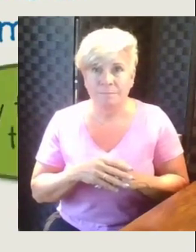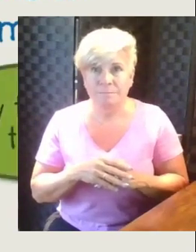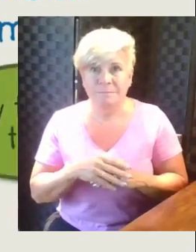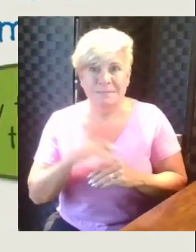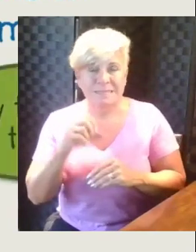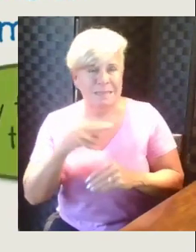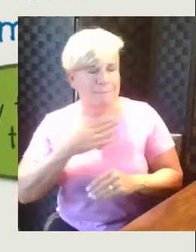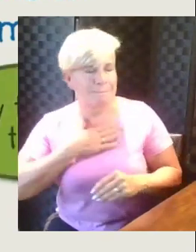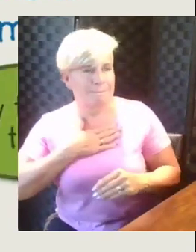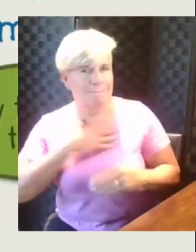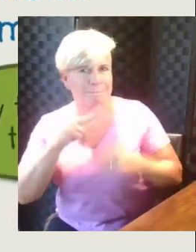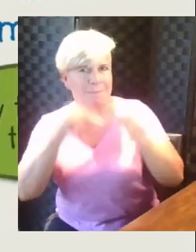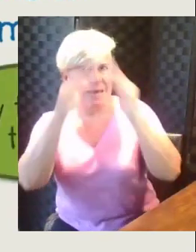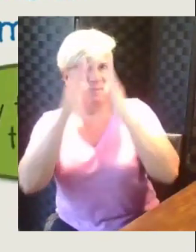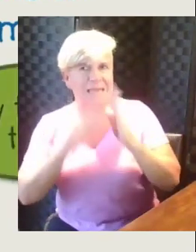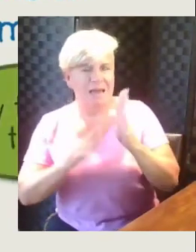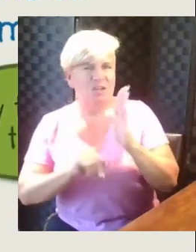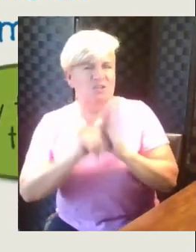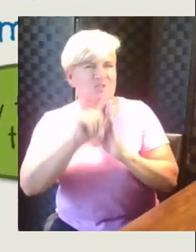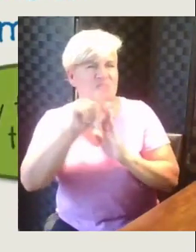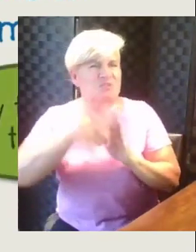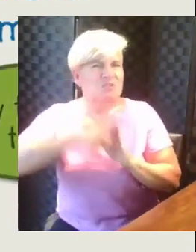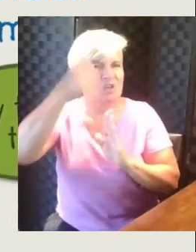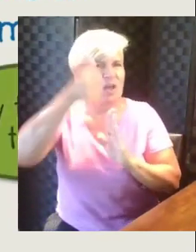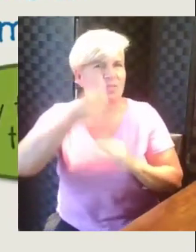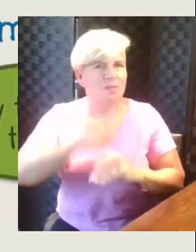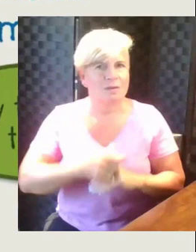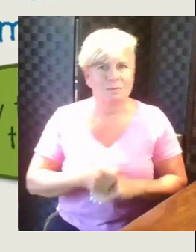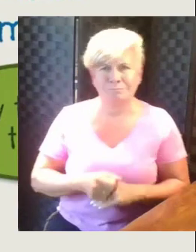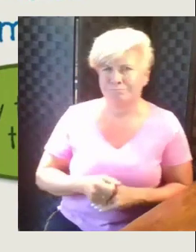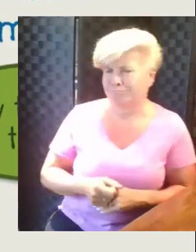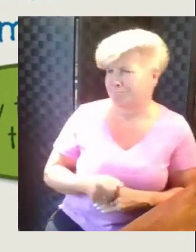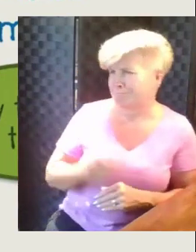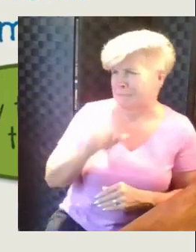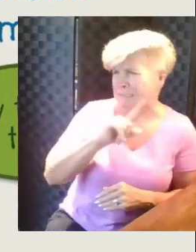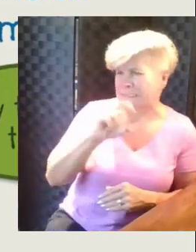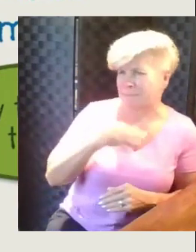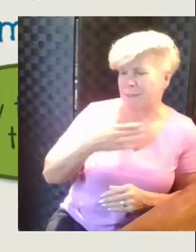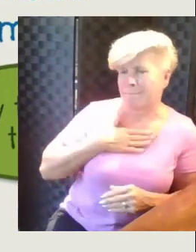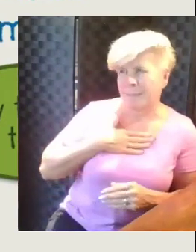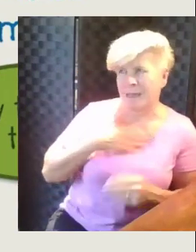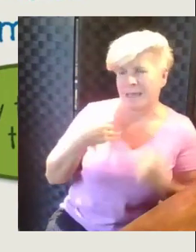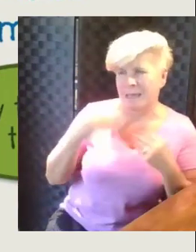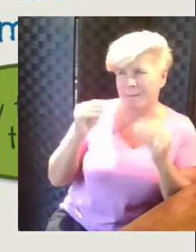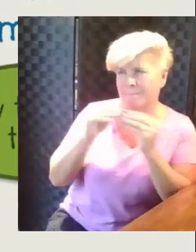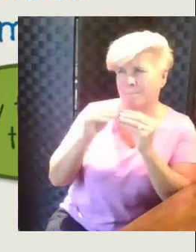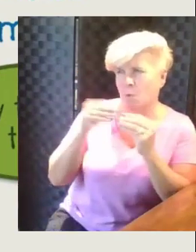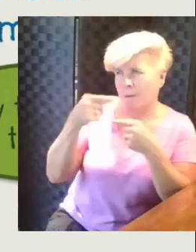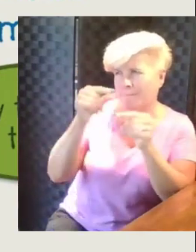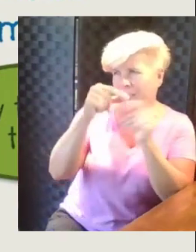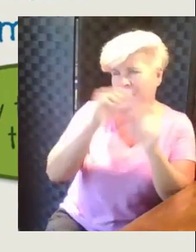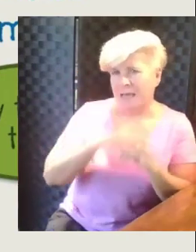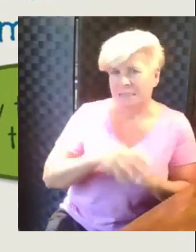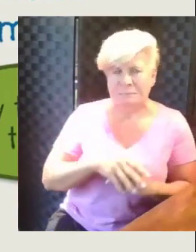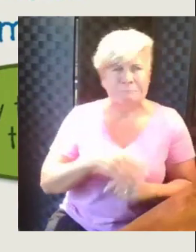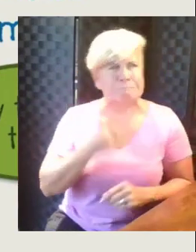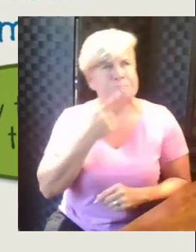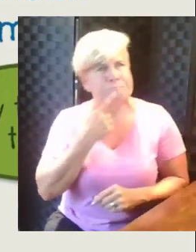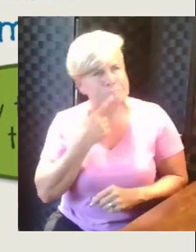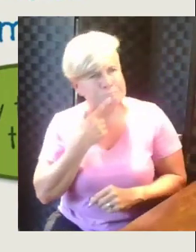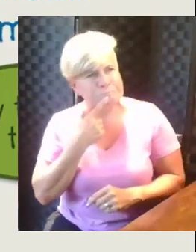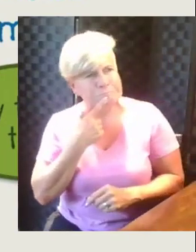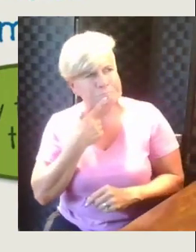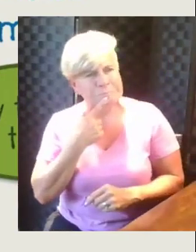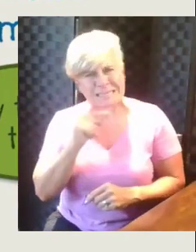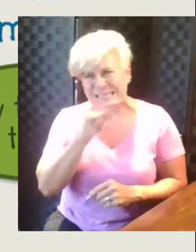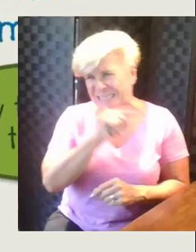Ian says my tower is taller, and Zim says my tower has more blocks. Well, if Zim's tower has